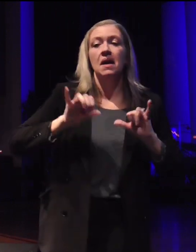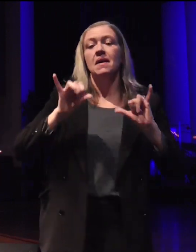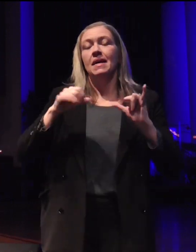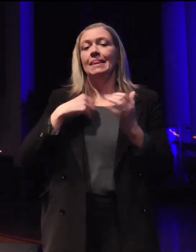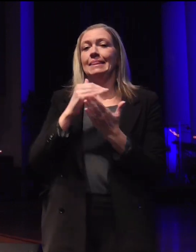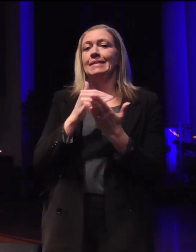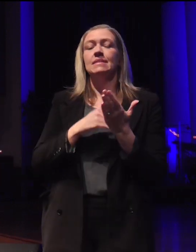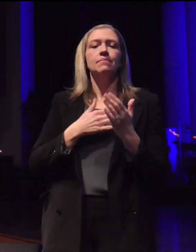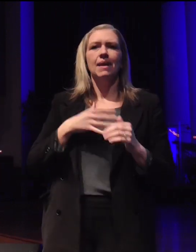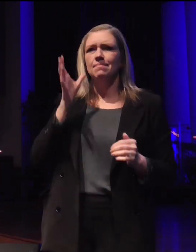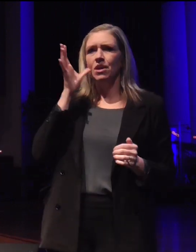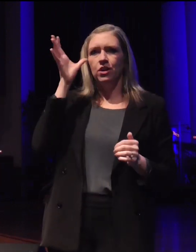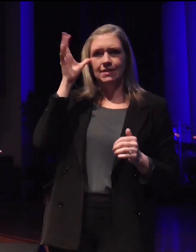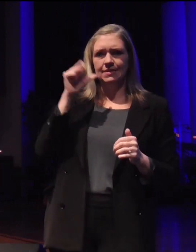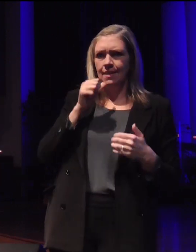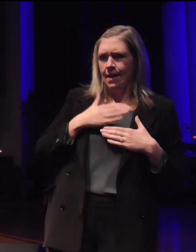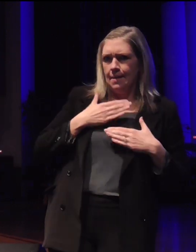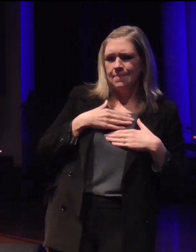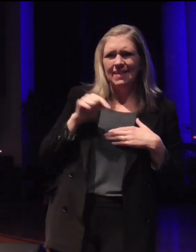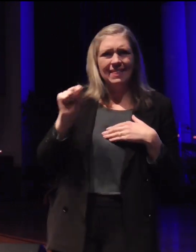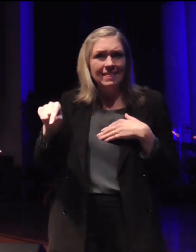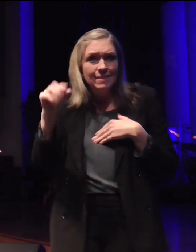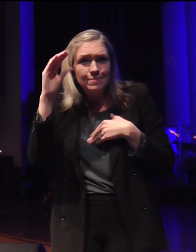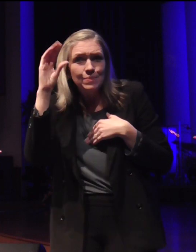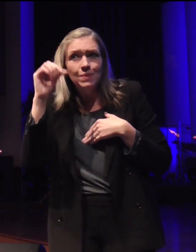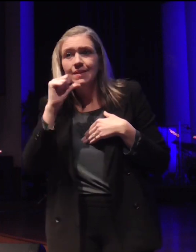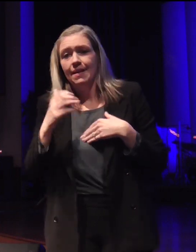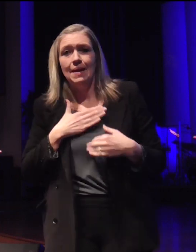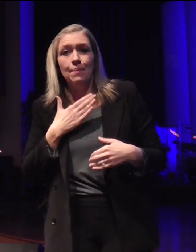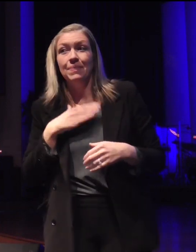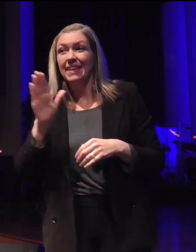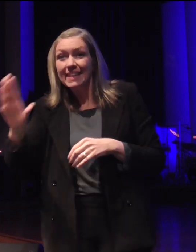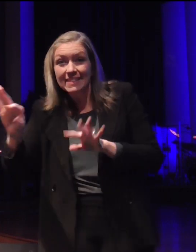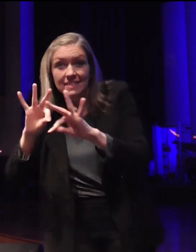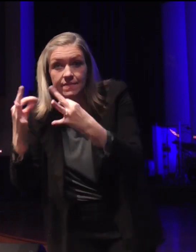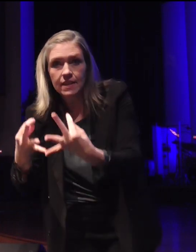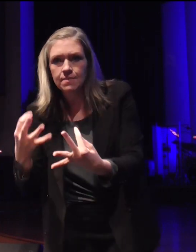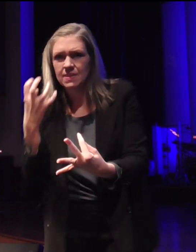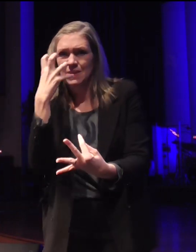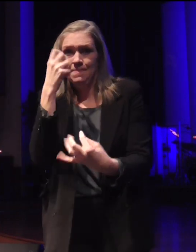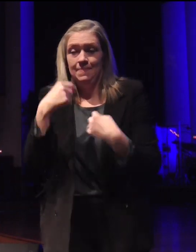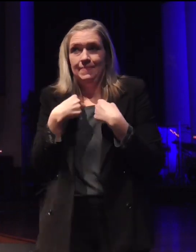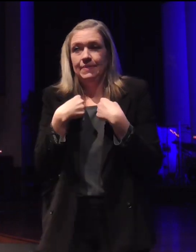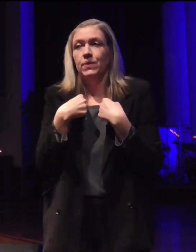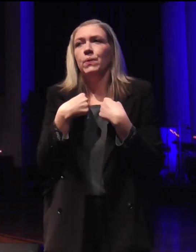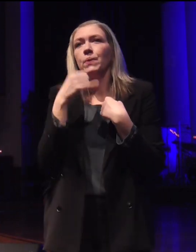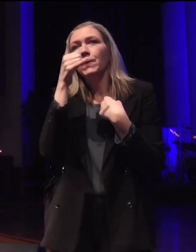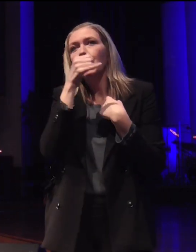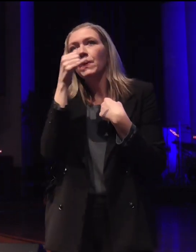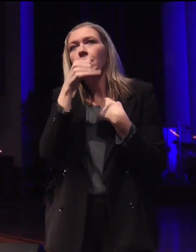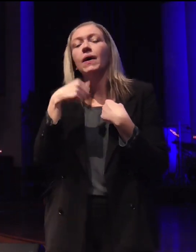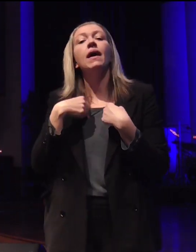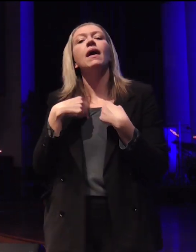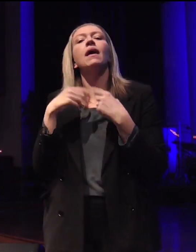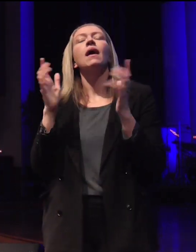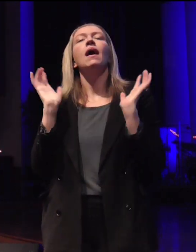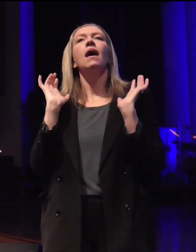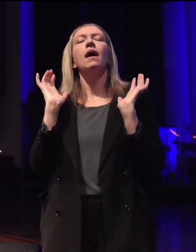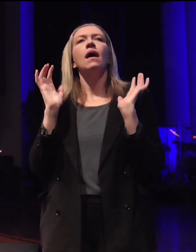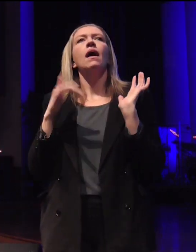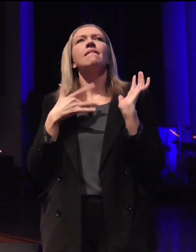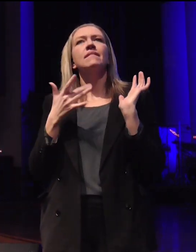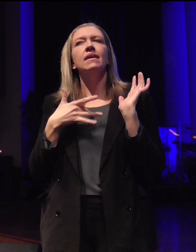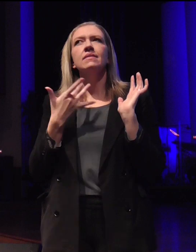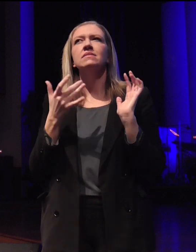My parents were not happy with me. He was definitely not happy with me. The family was not happy with me. And I walked away thinking I